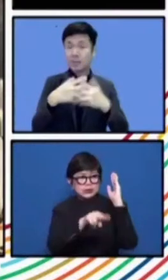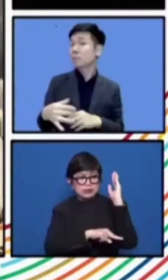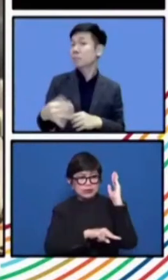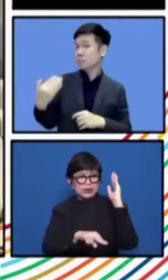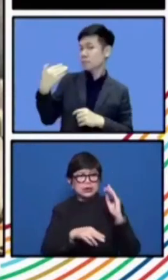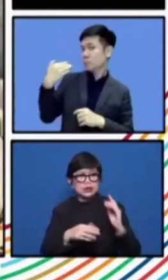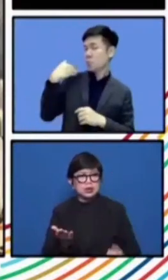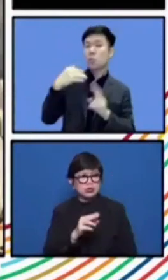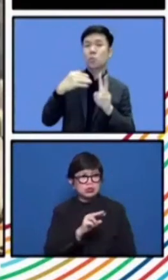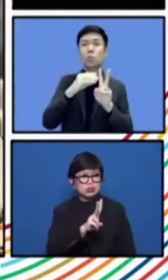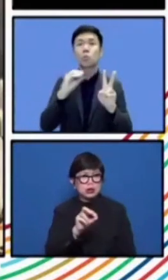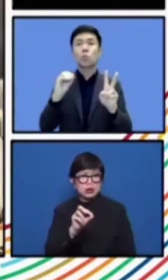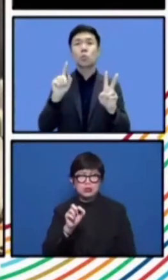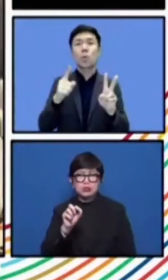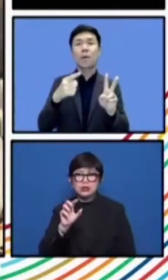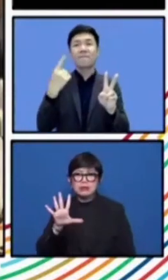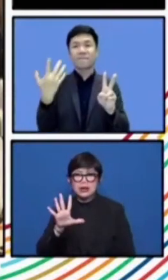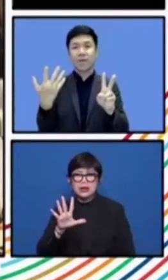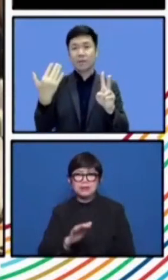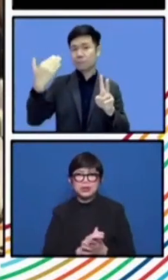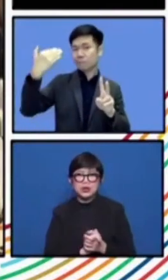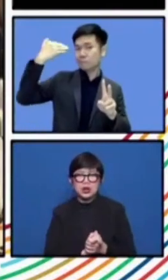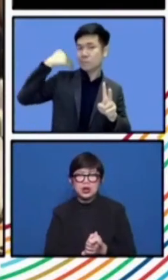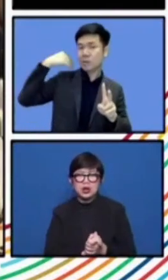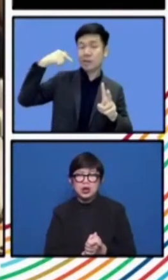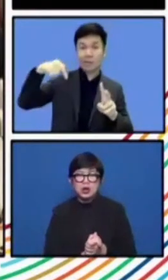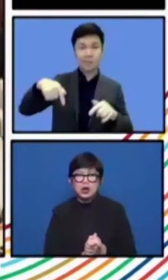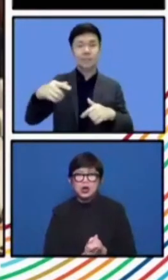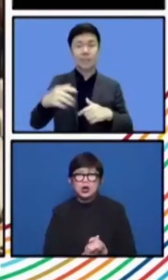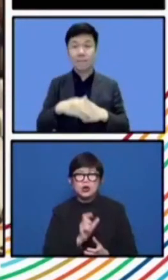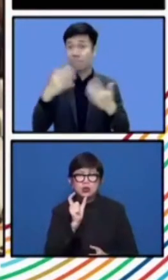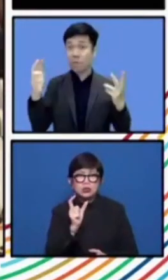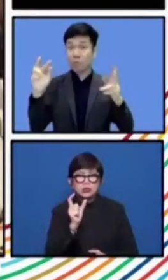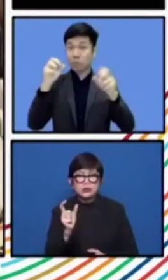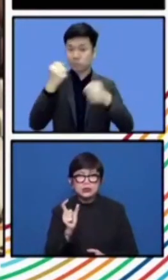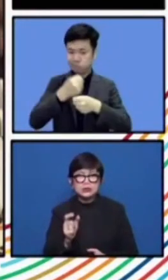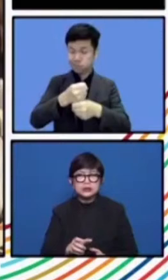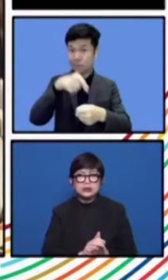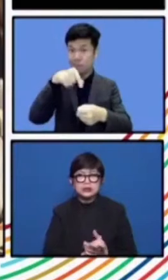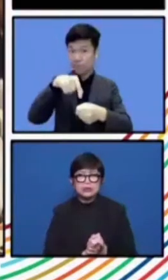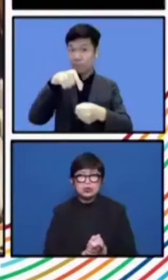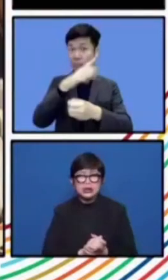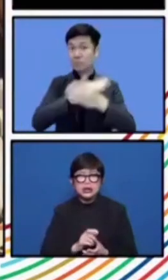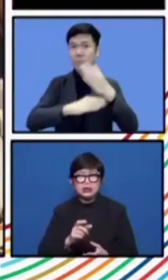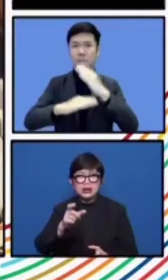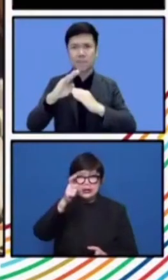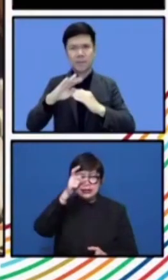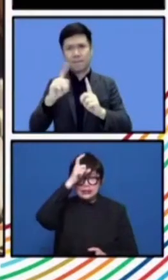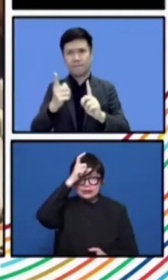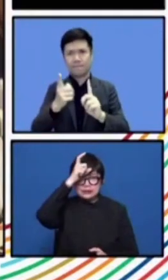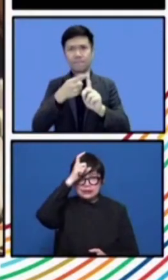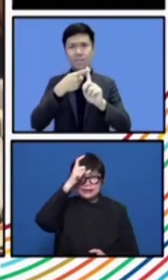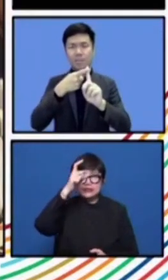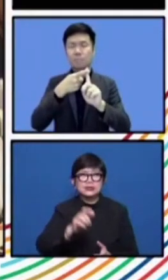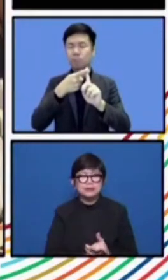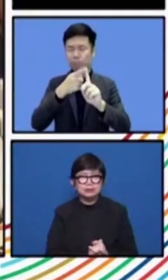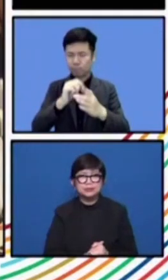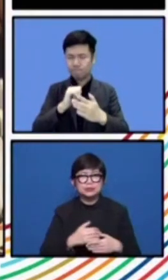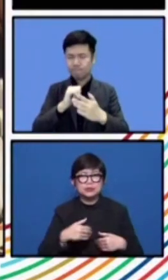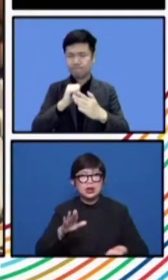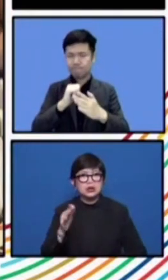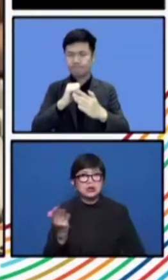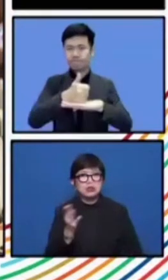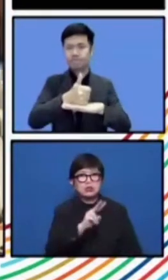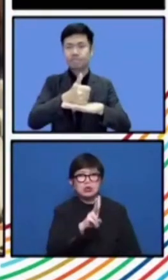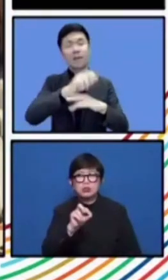Turkish Disability Act which is a framework in the field of disability was put into effect in 2014 the